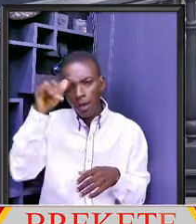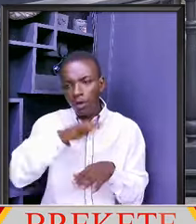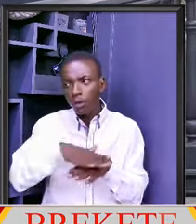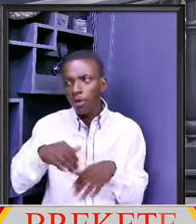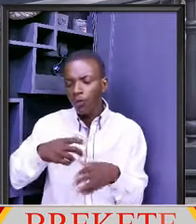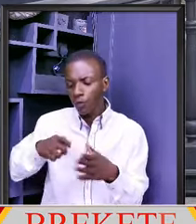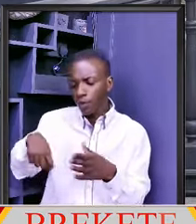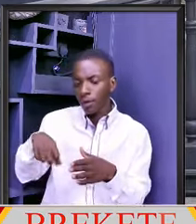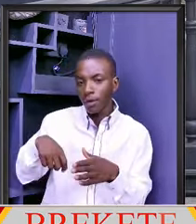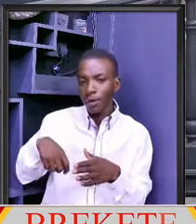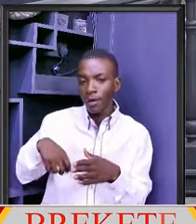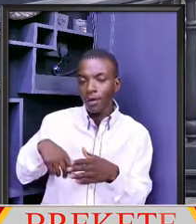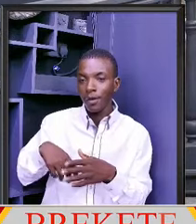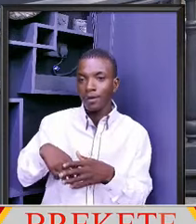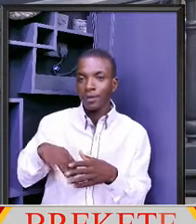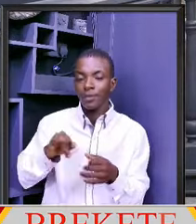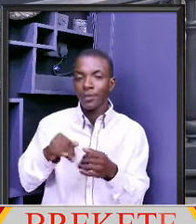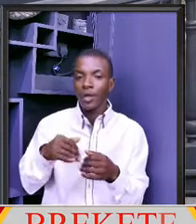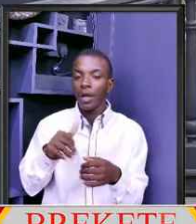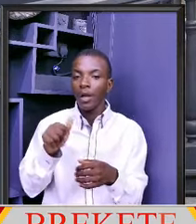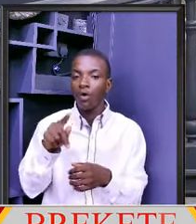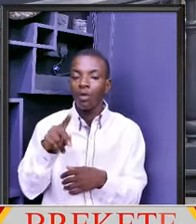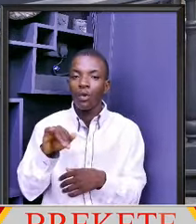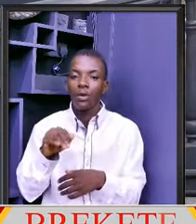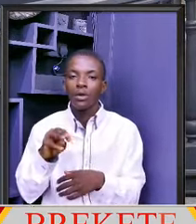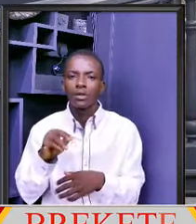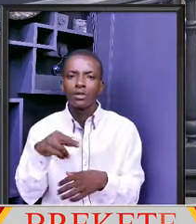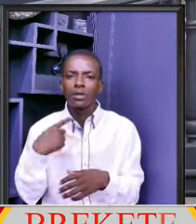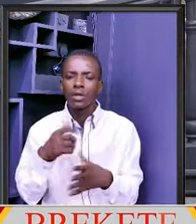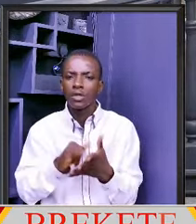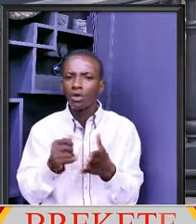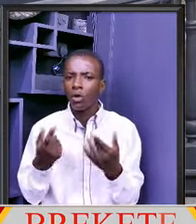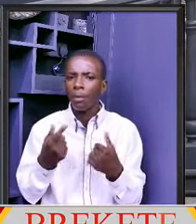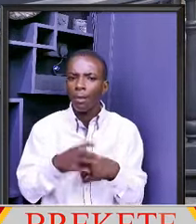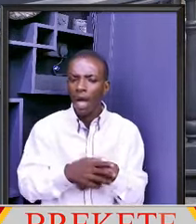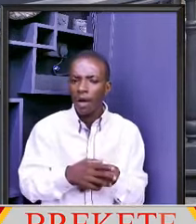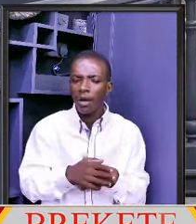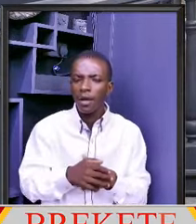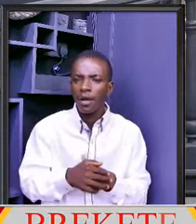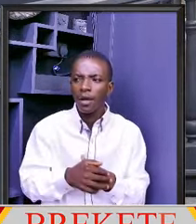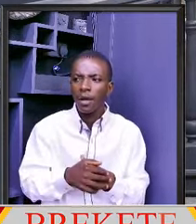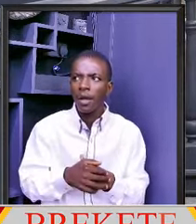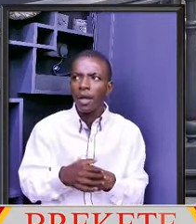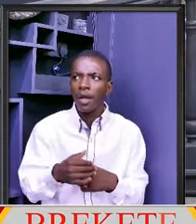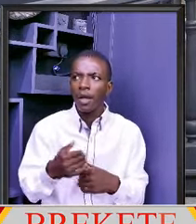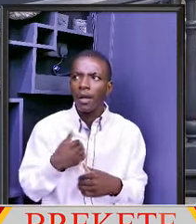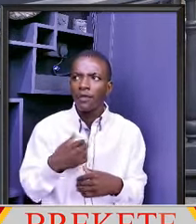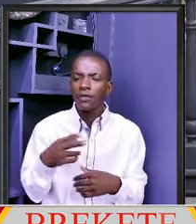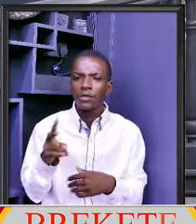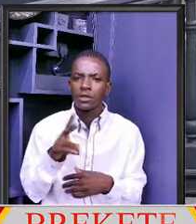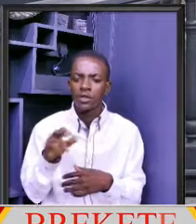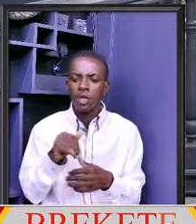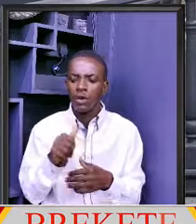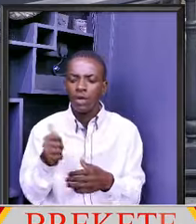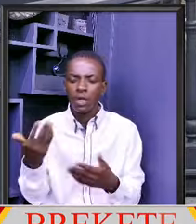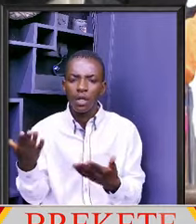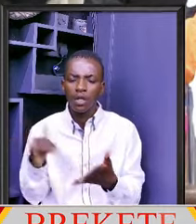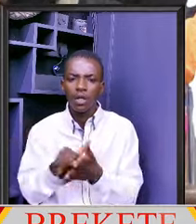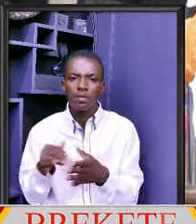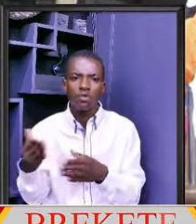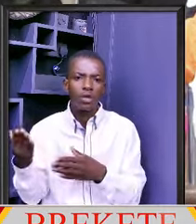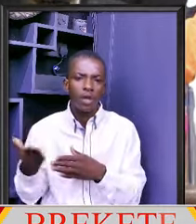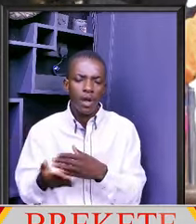that. I come around, they will say we should come back. We came back. I have visitation, other things I'm doing on